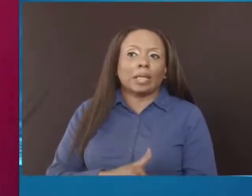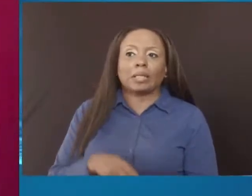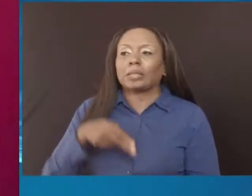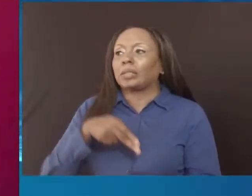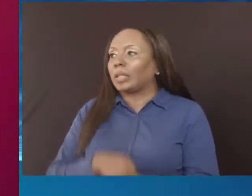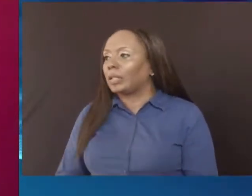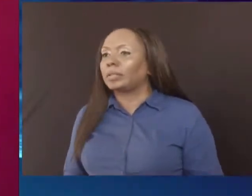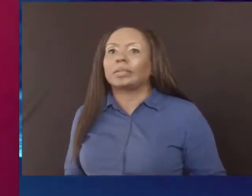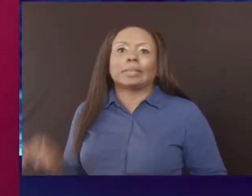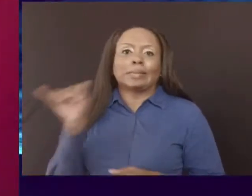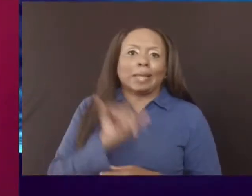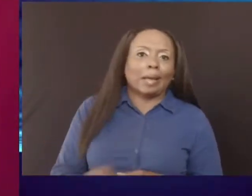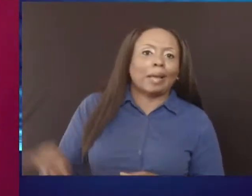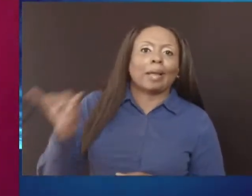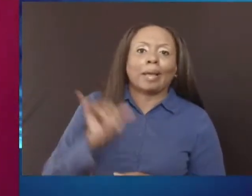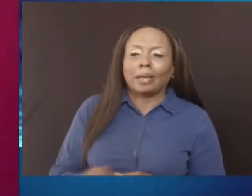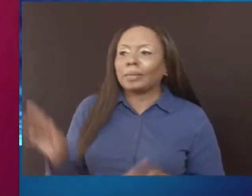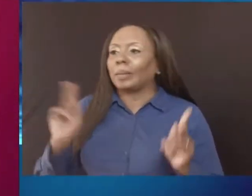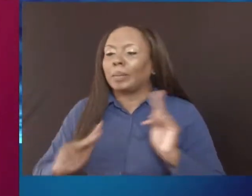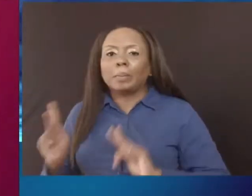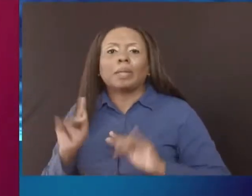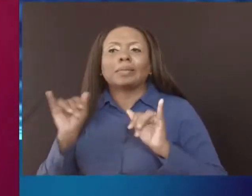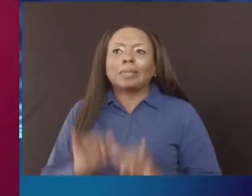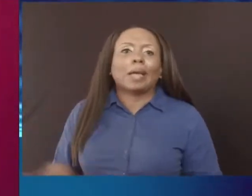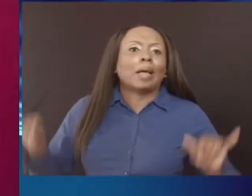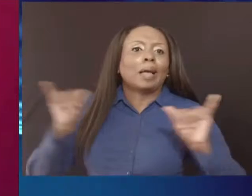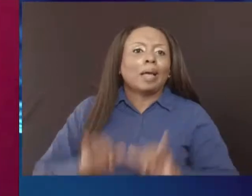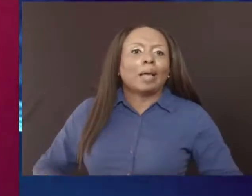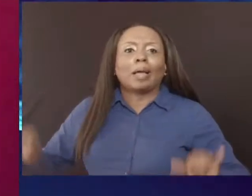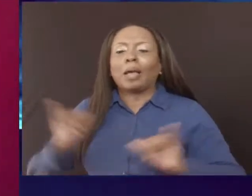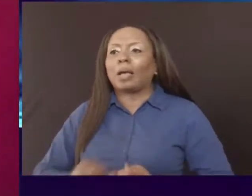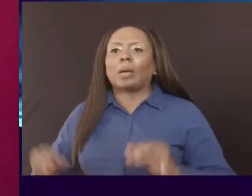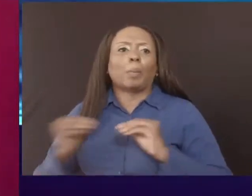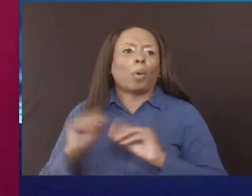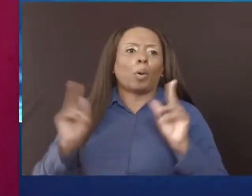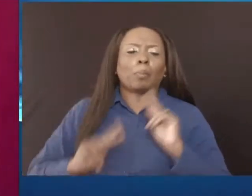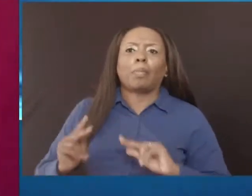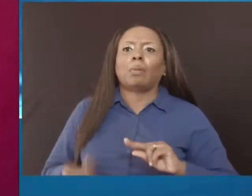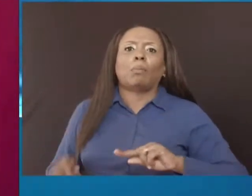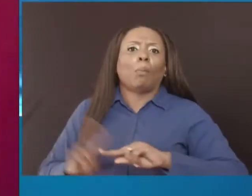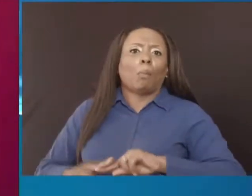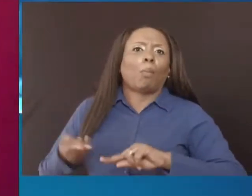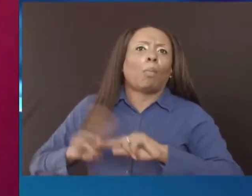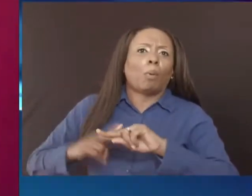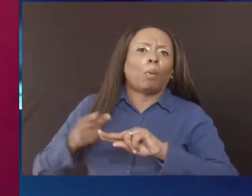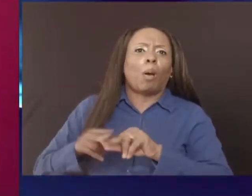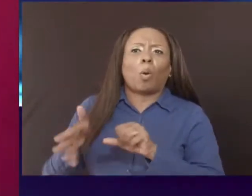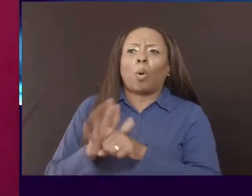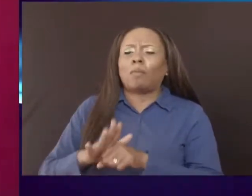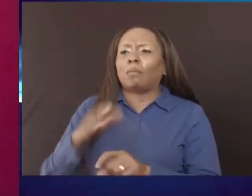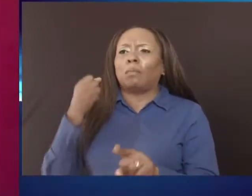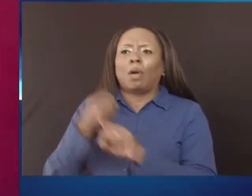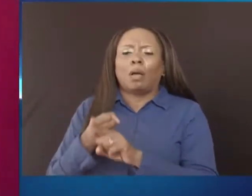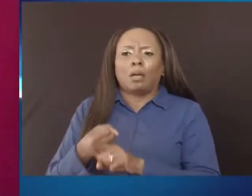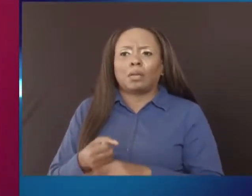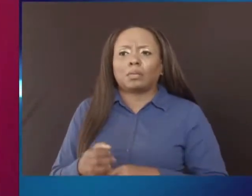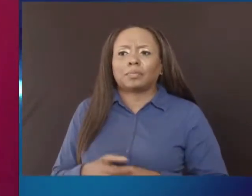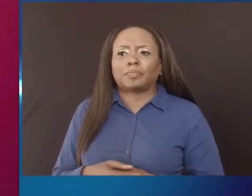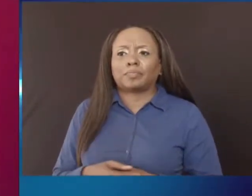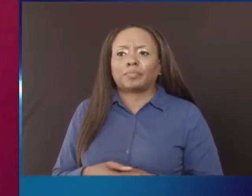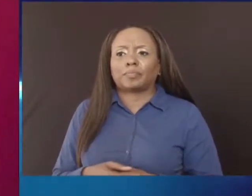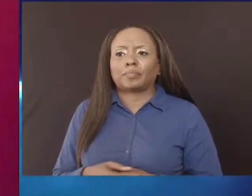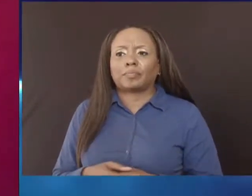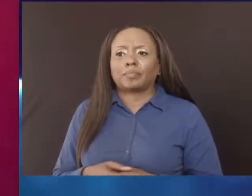You have the same resources managing significantly more cases. And whereas in the past we had